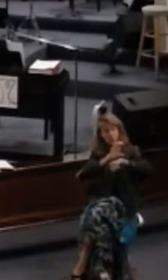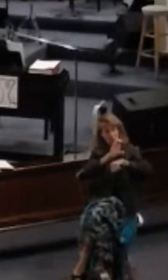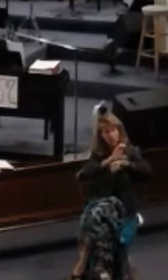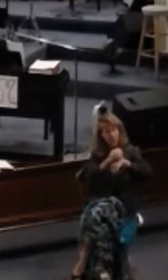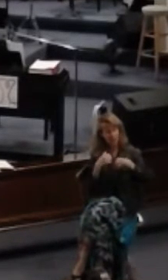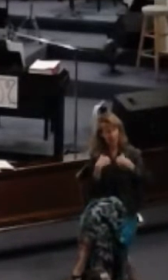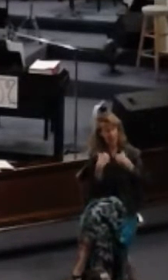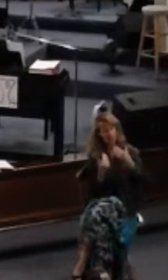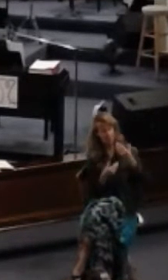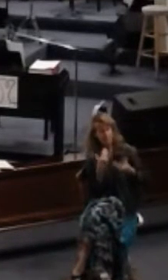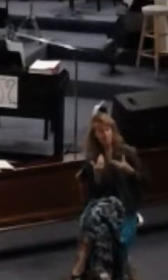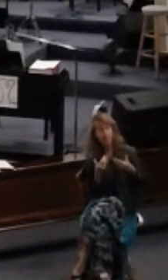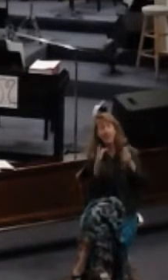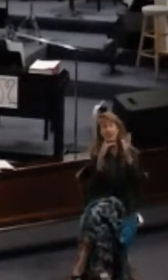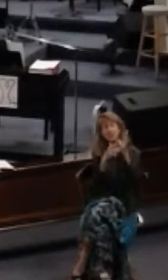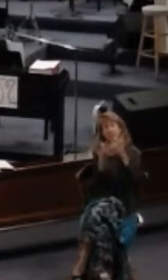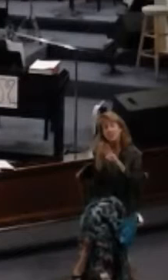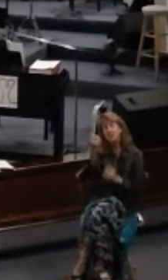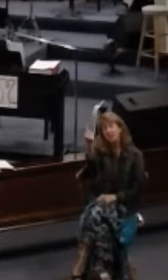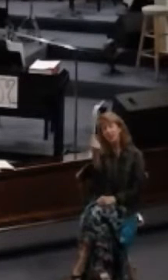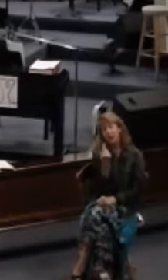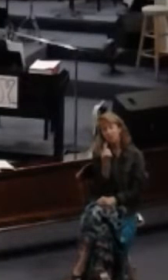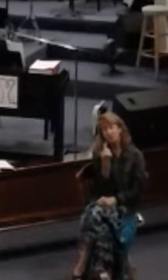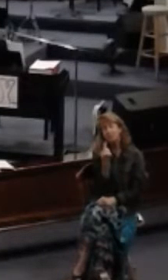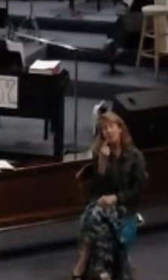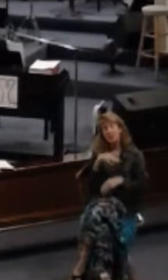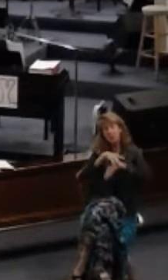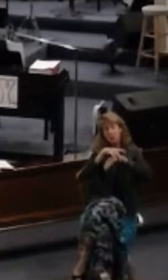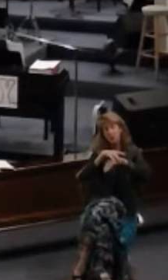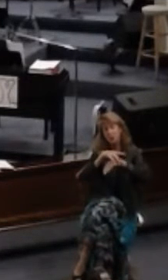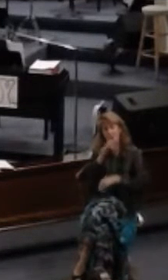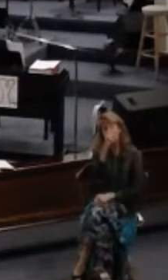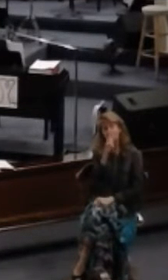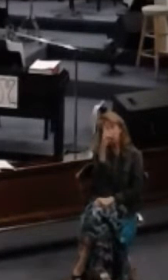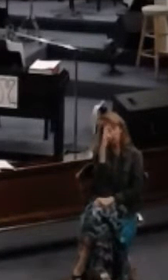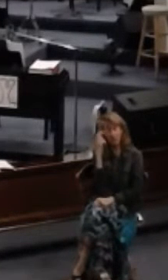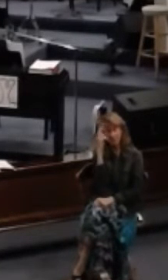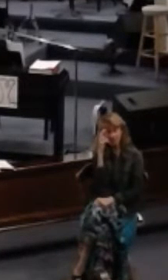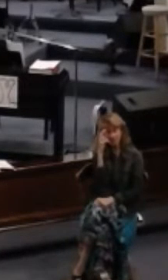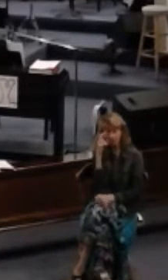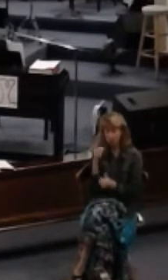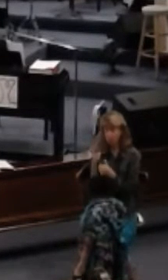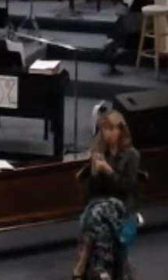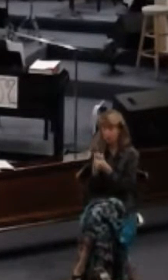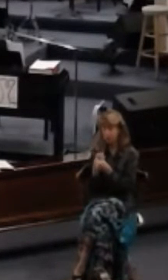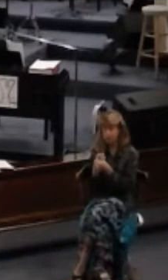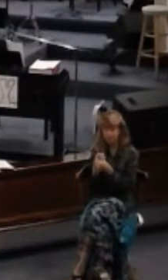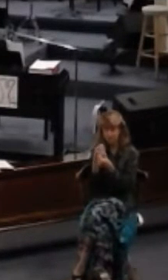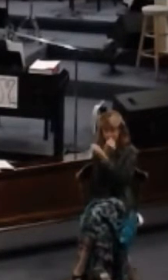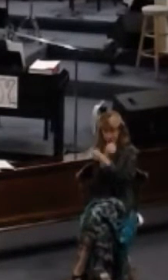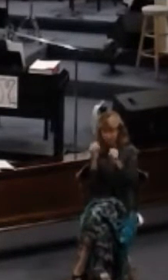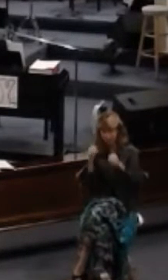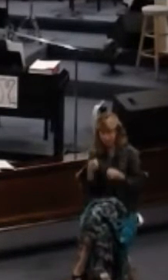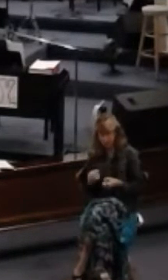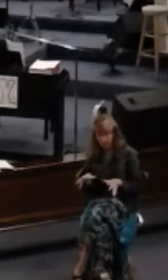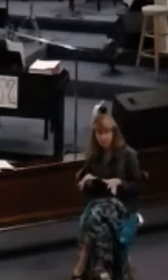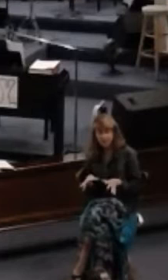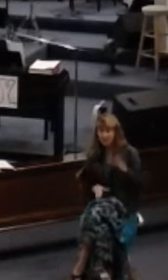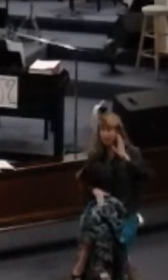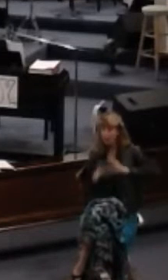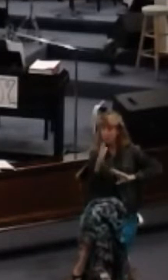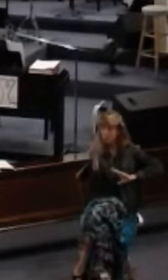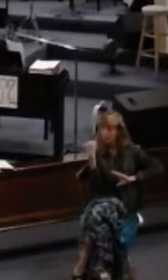church. Remember, Jesus came to this earth for two reasons. One, to save the lost. How many of you used to be